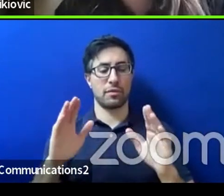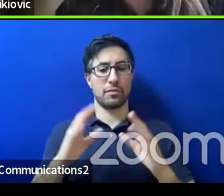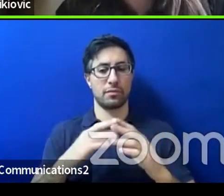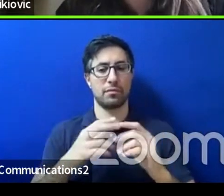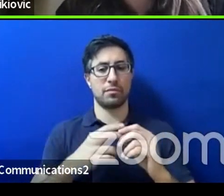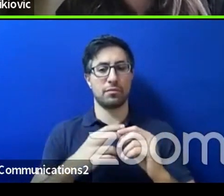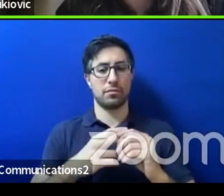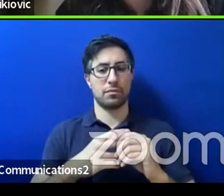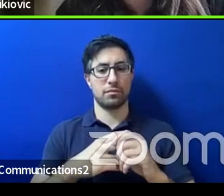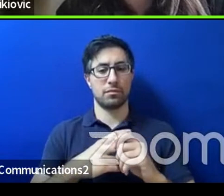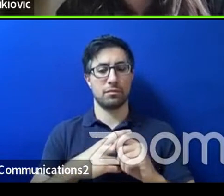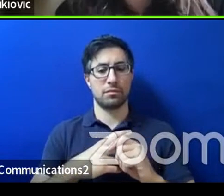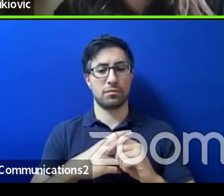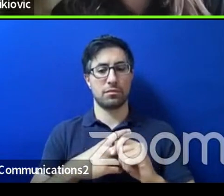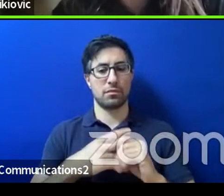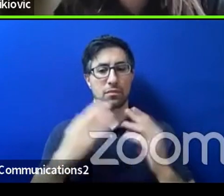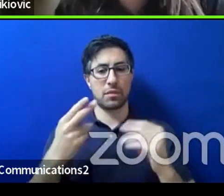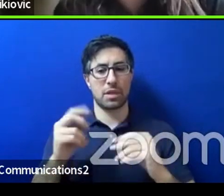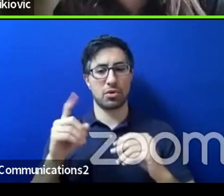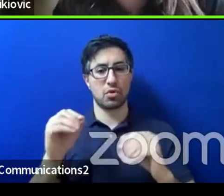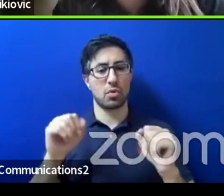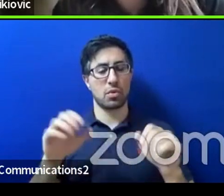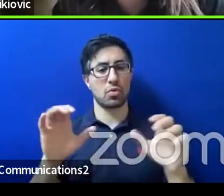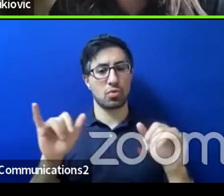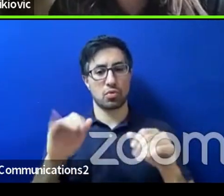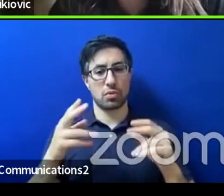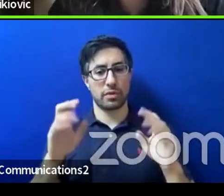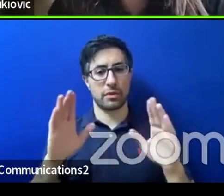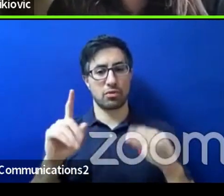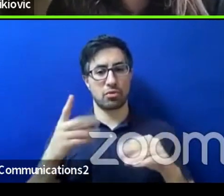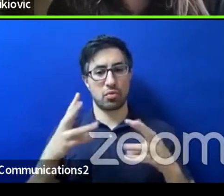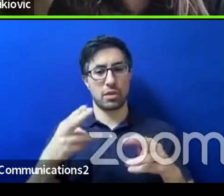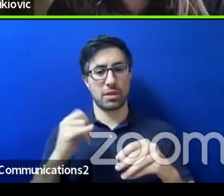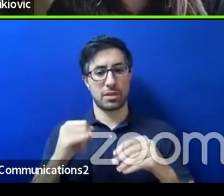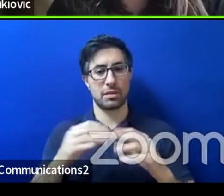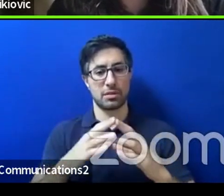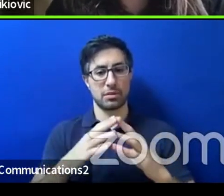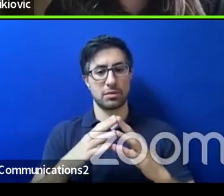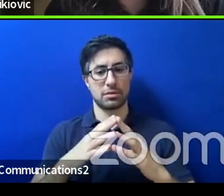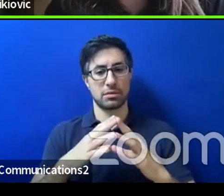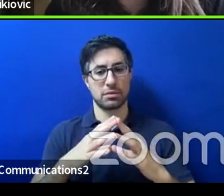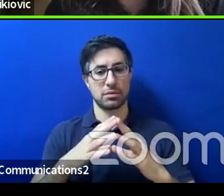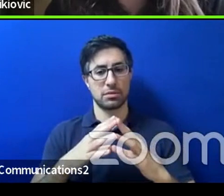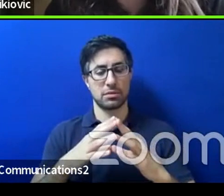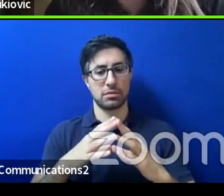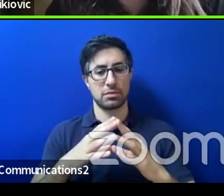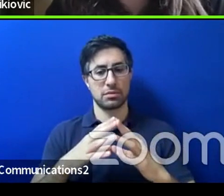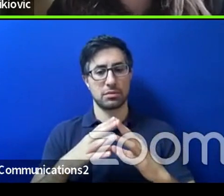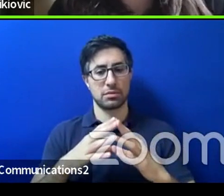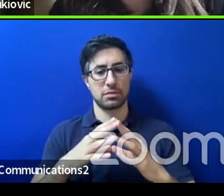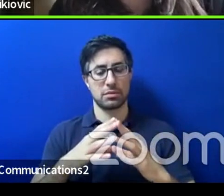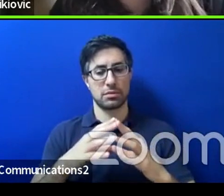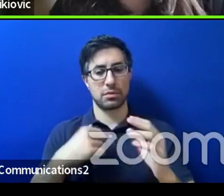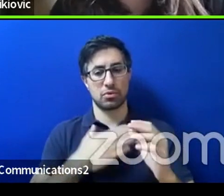Hoping Hanzo can do that too, but he's fantastic just the way he is. I enjoy